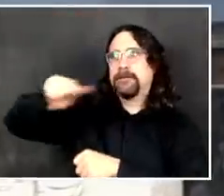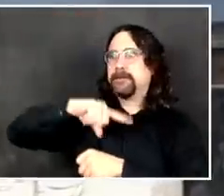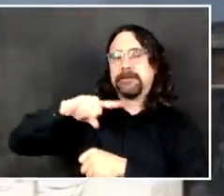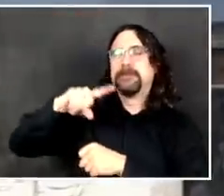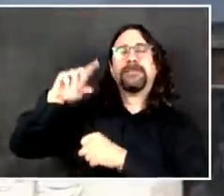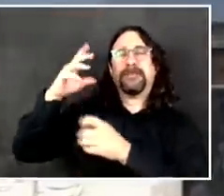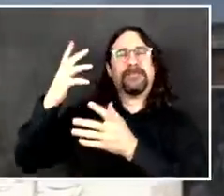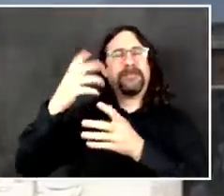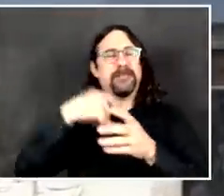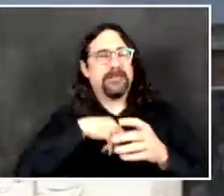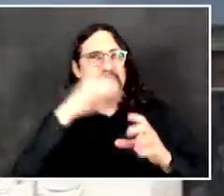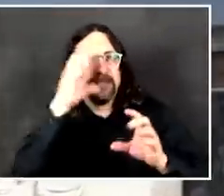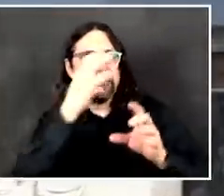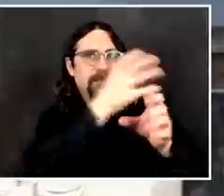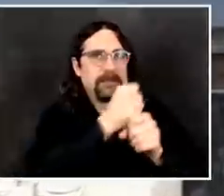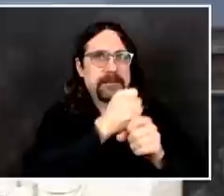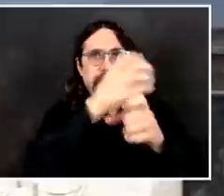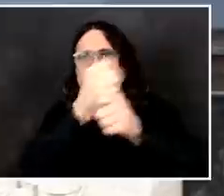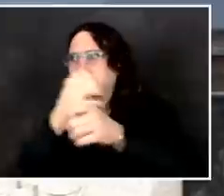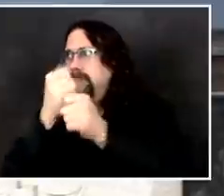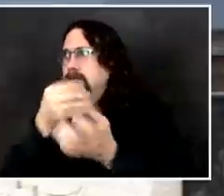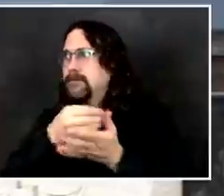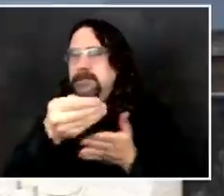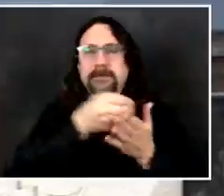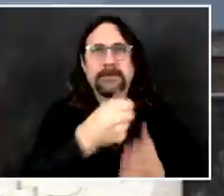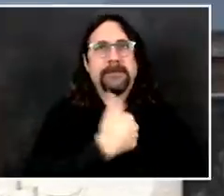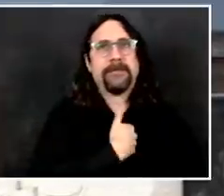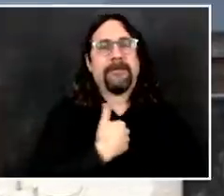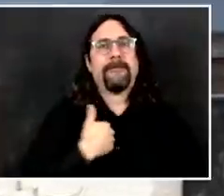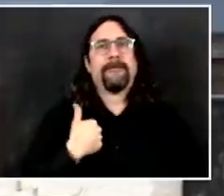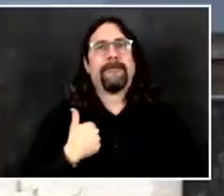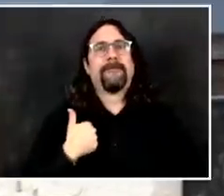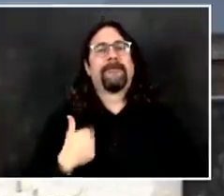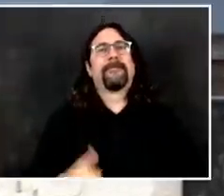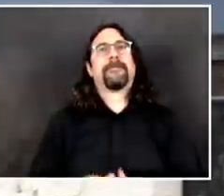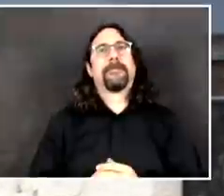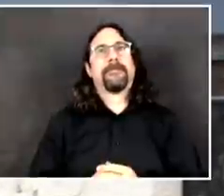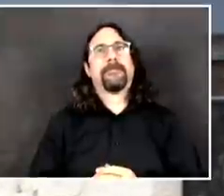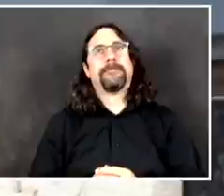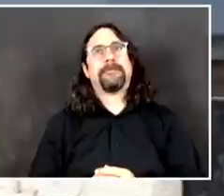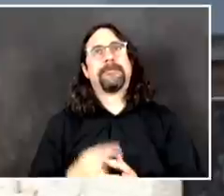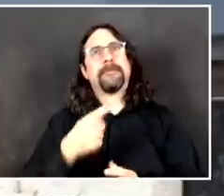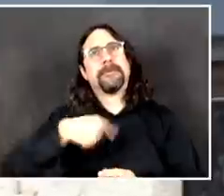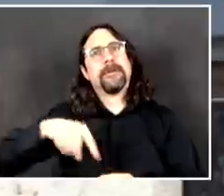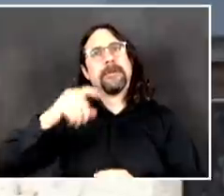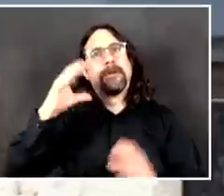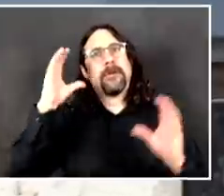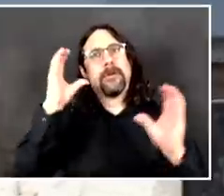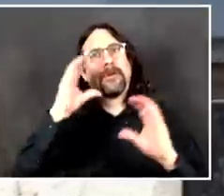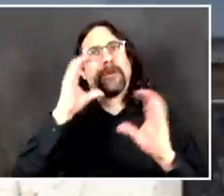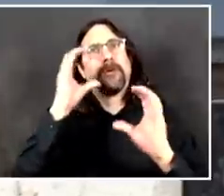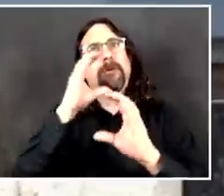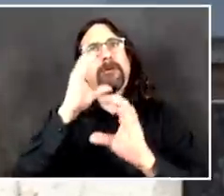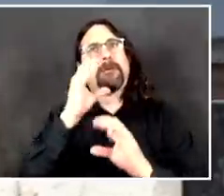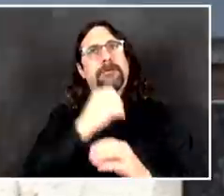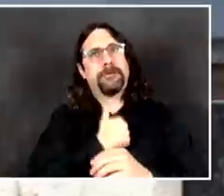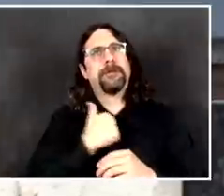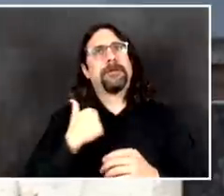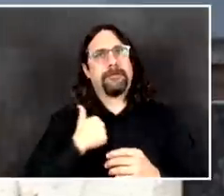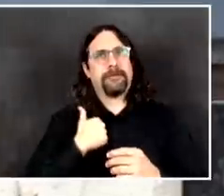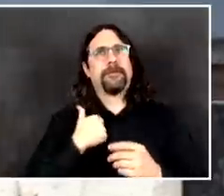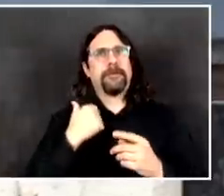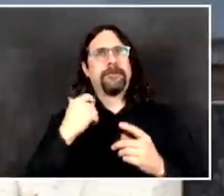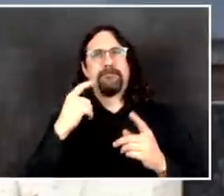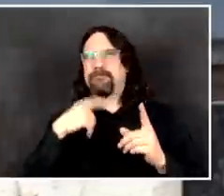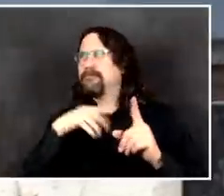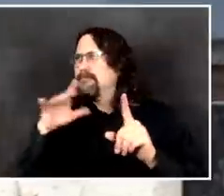see the things that don't help us at all, in fact, have made our lives tougher because so many of the things we need, the medical equipment, the medical supplies, aren't